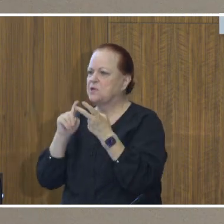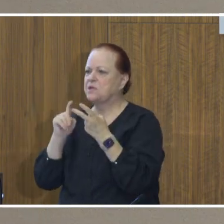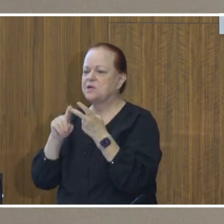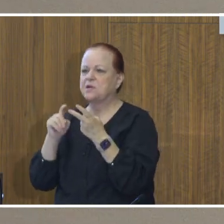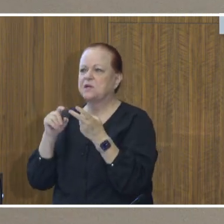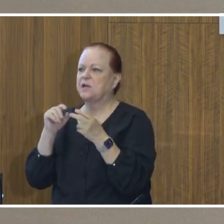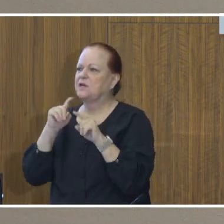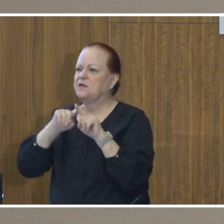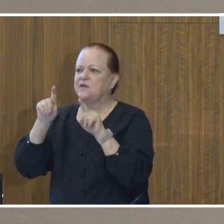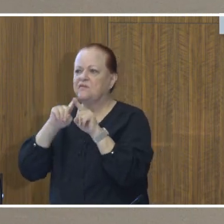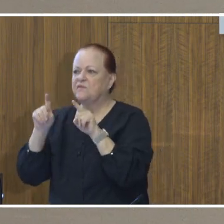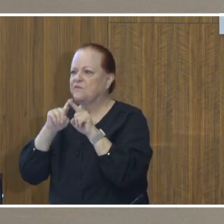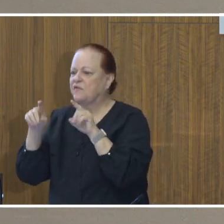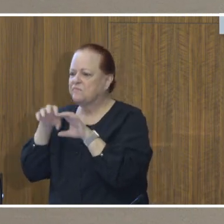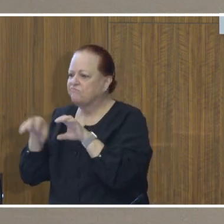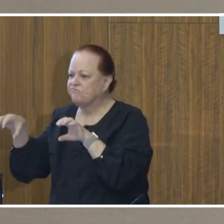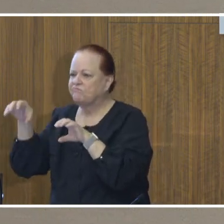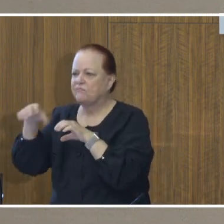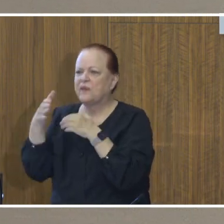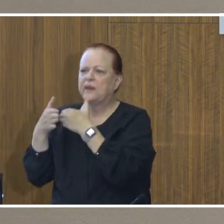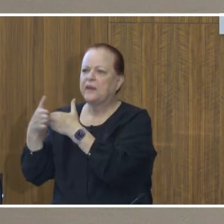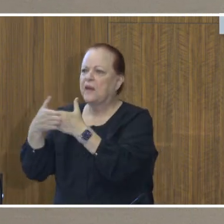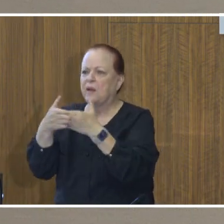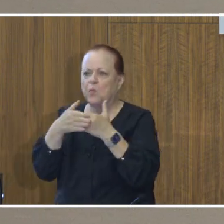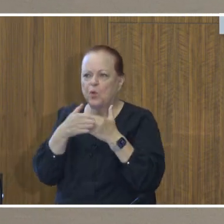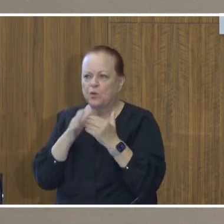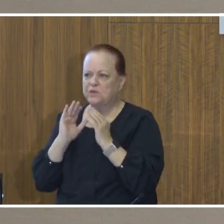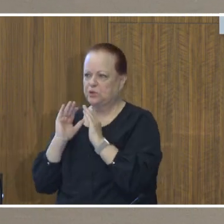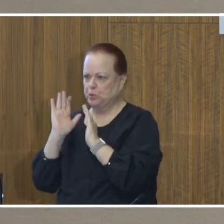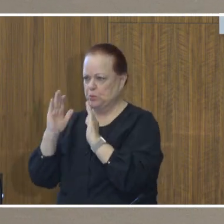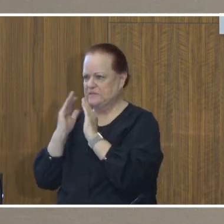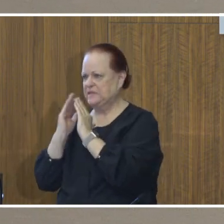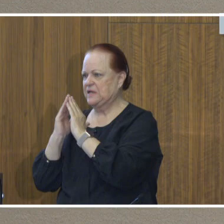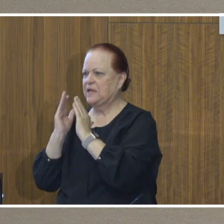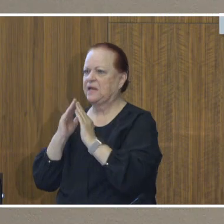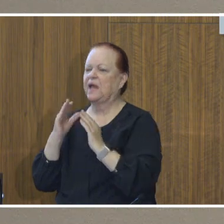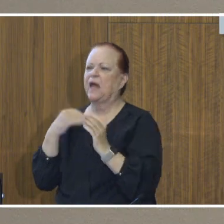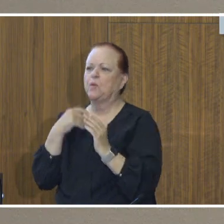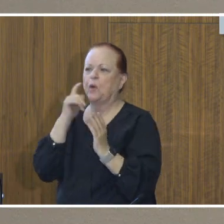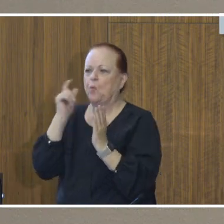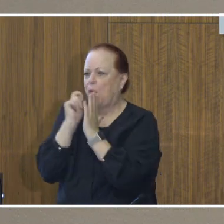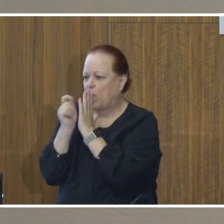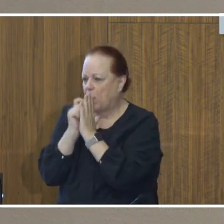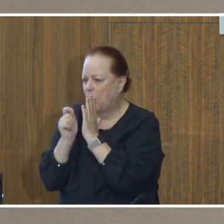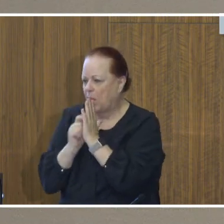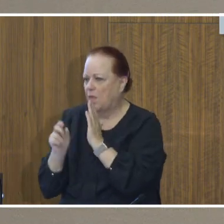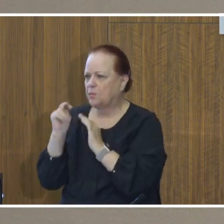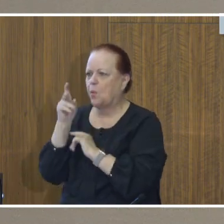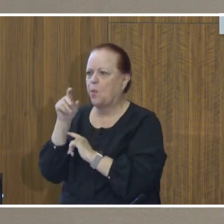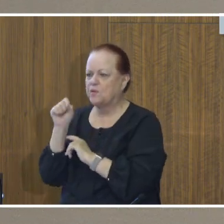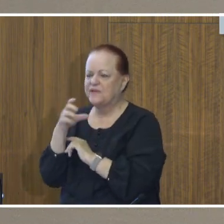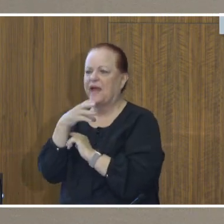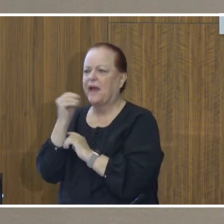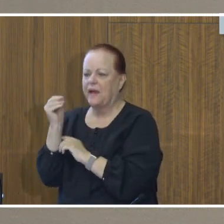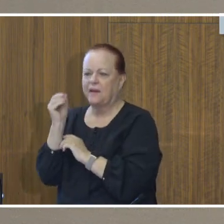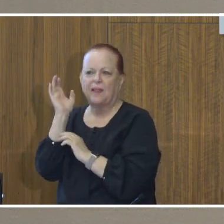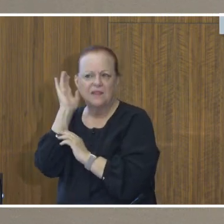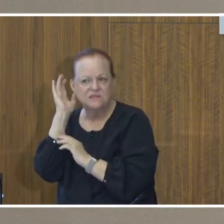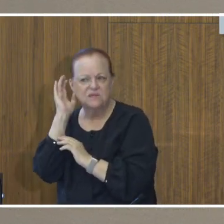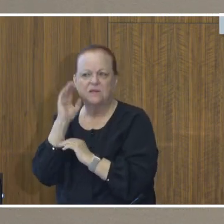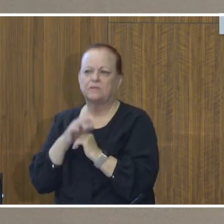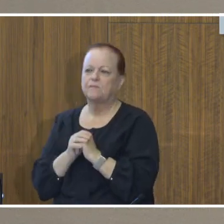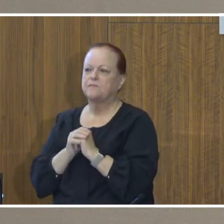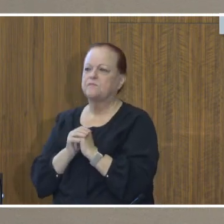or neighborhoods. We need to hear from you to determine what's best, and we will be taking notes and listening to you on this. Obviously, for